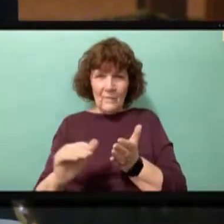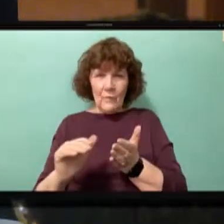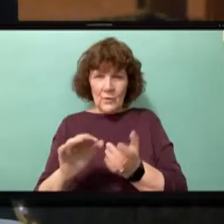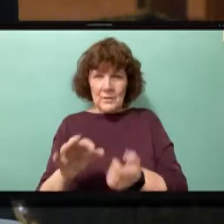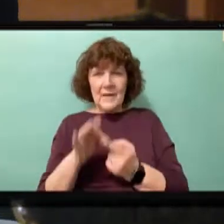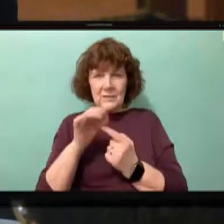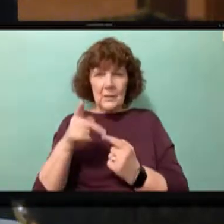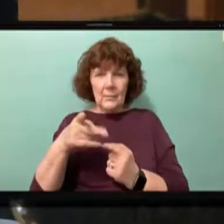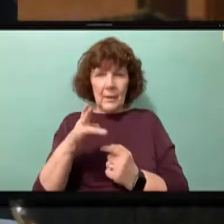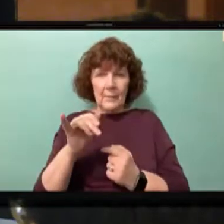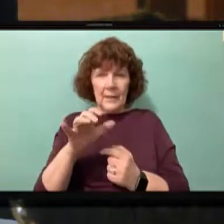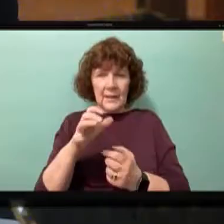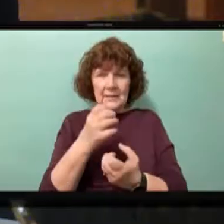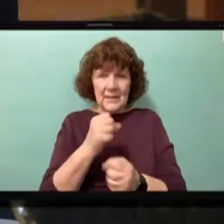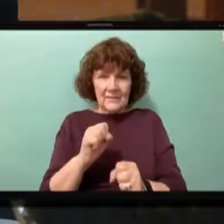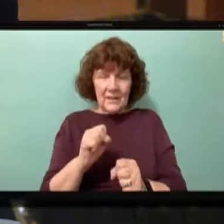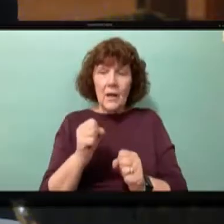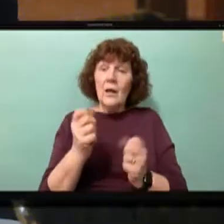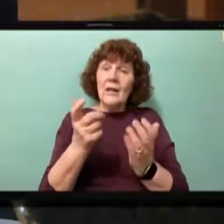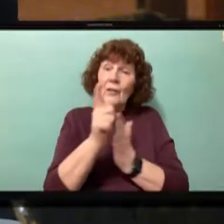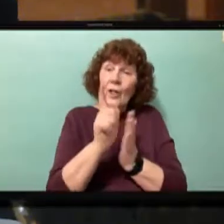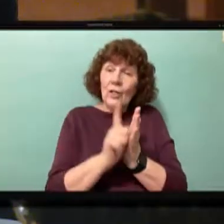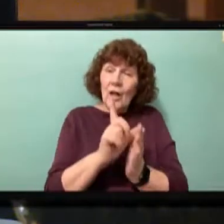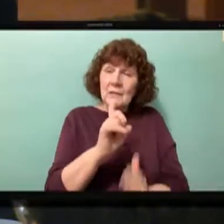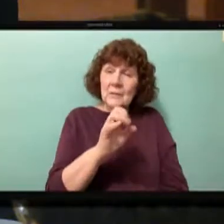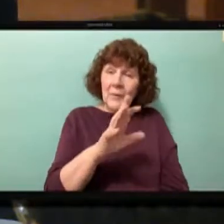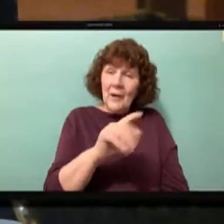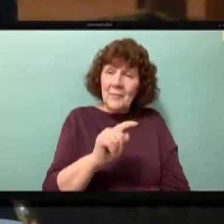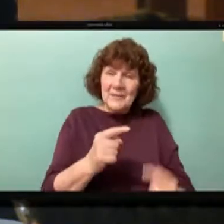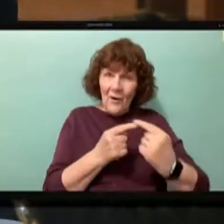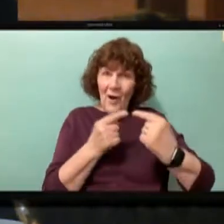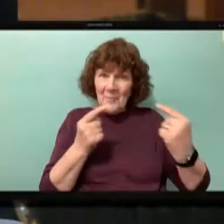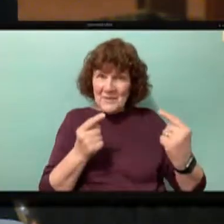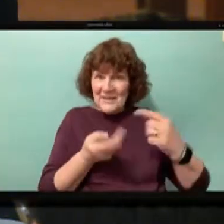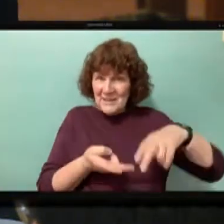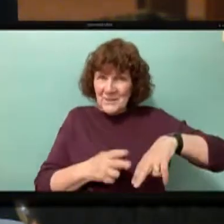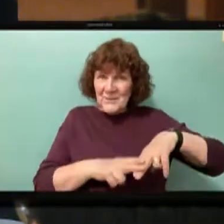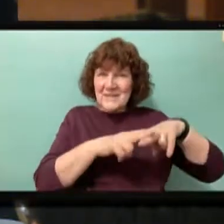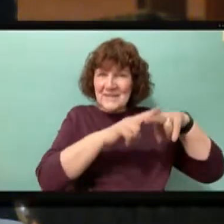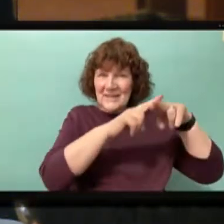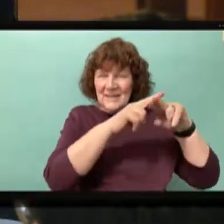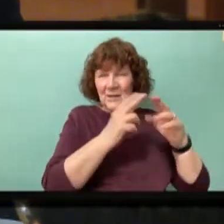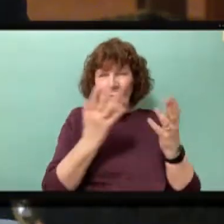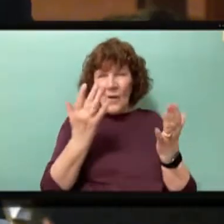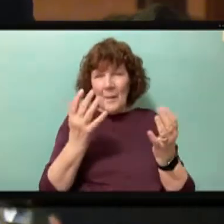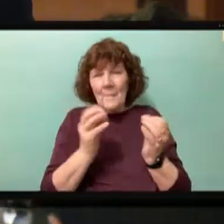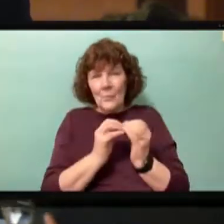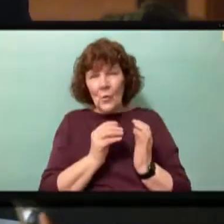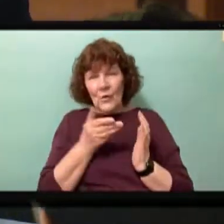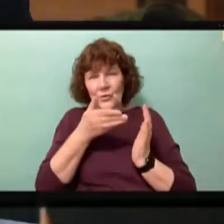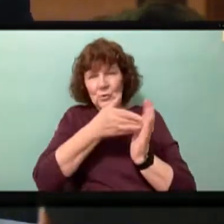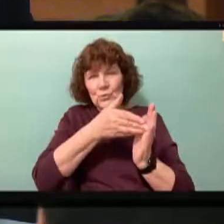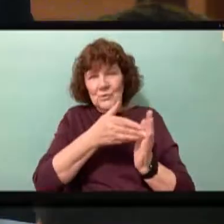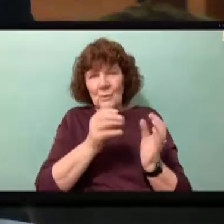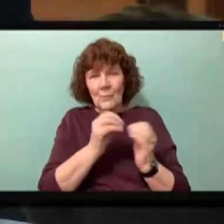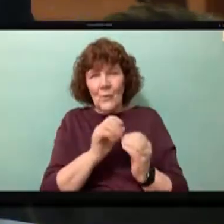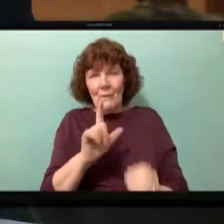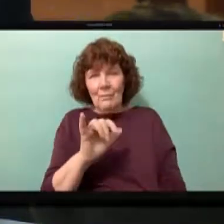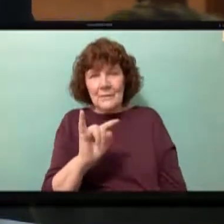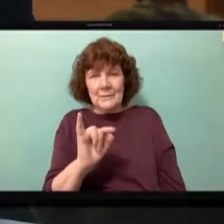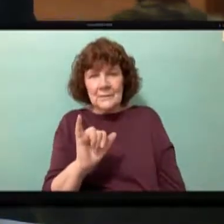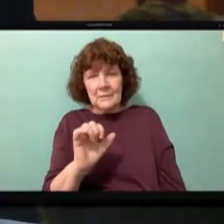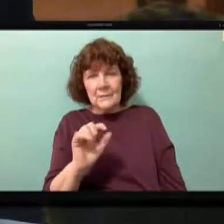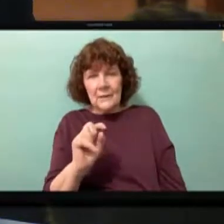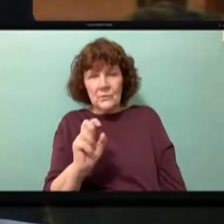Law is heading the other way, again, largely due to just an increased amount of litigation at the moment. And